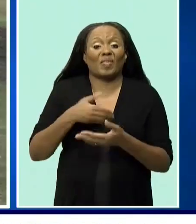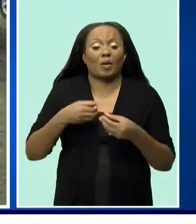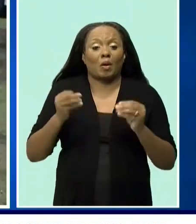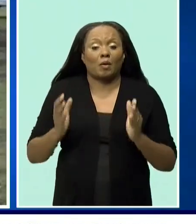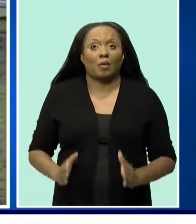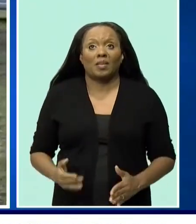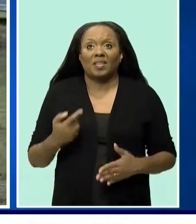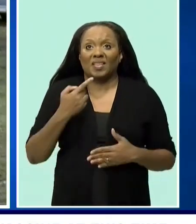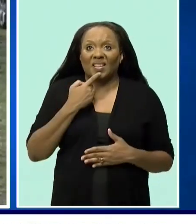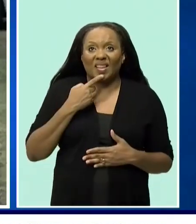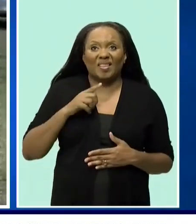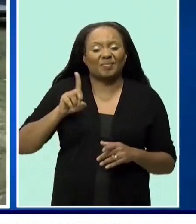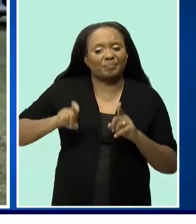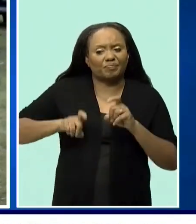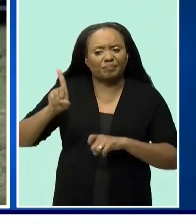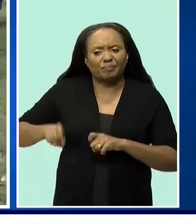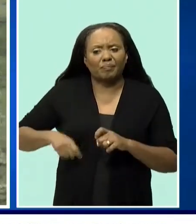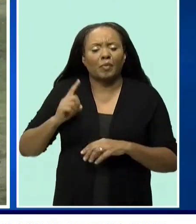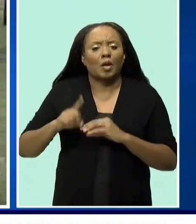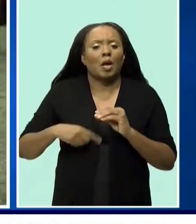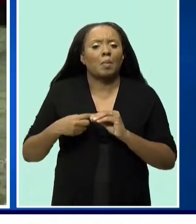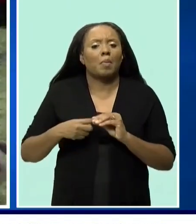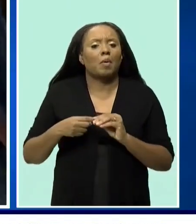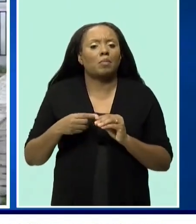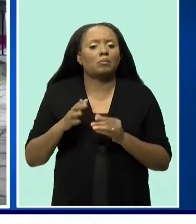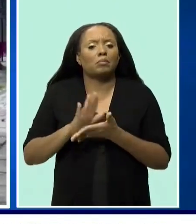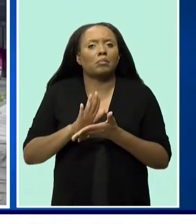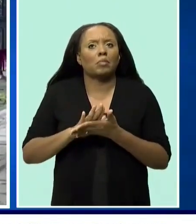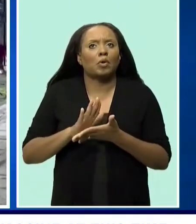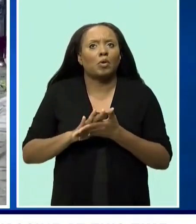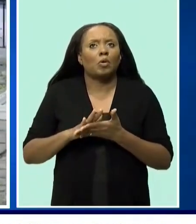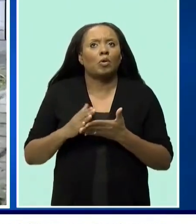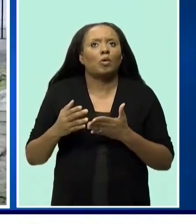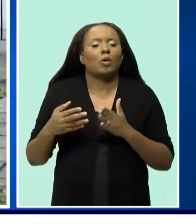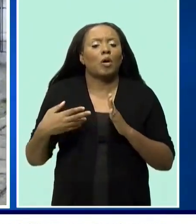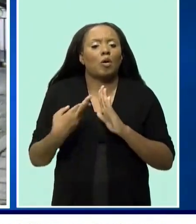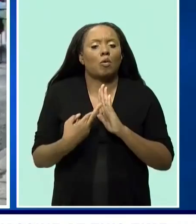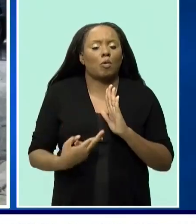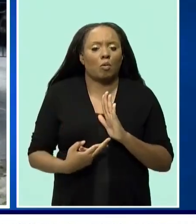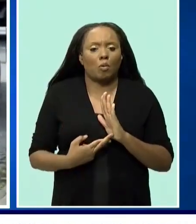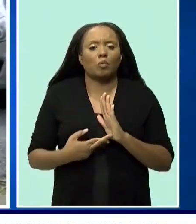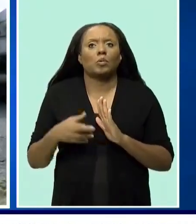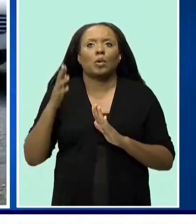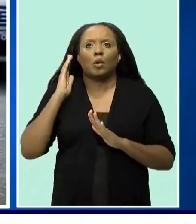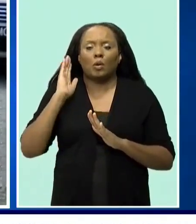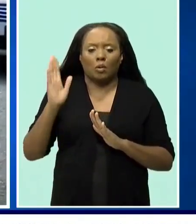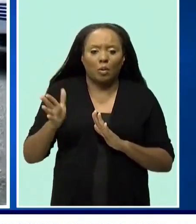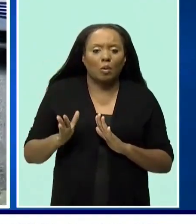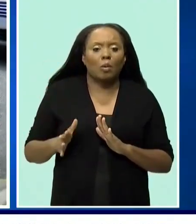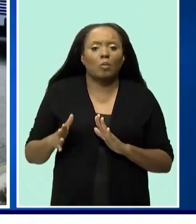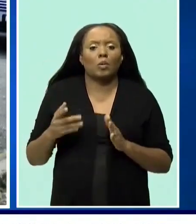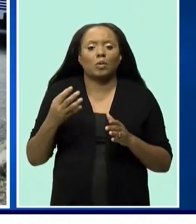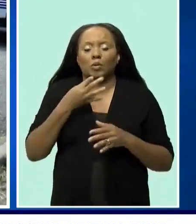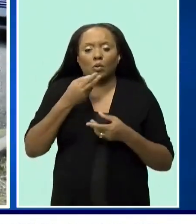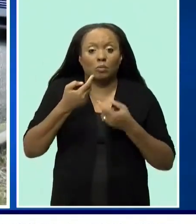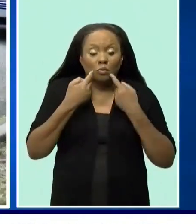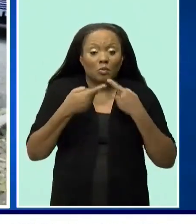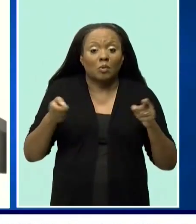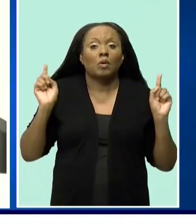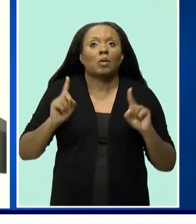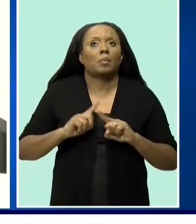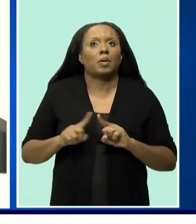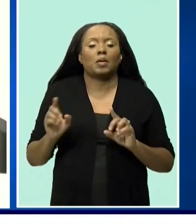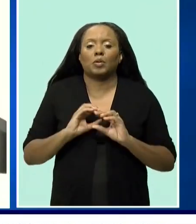a survey of the protocols for schools was coming, but there is no more mandate on mask wearing. We have